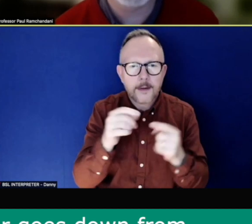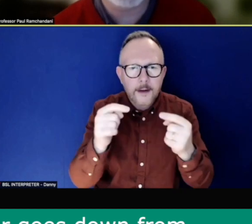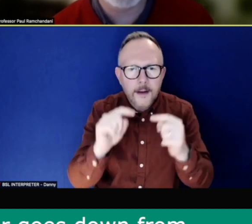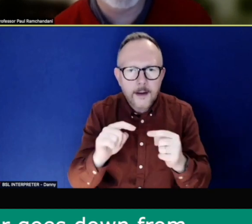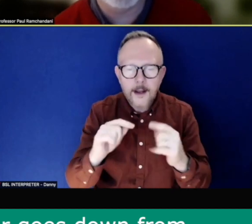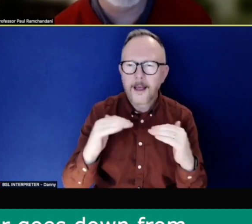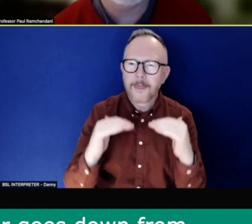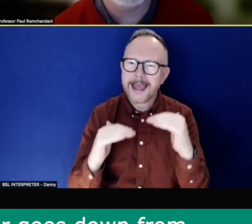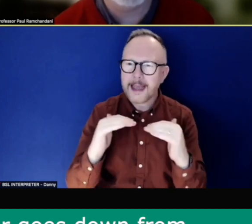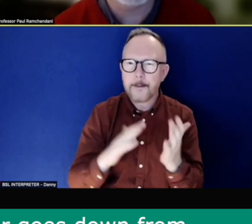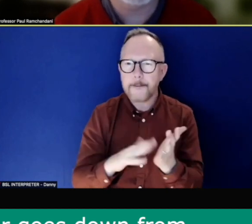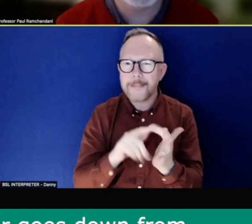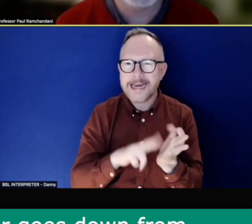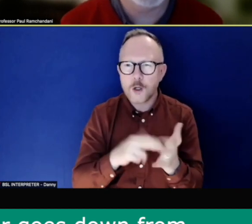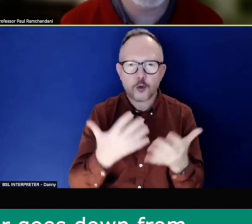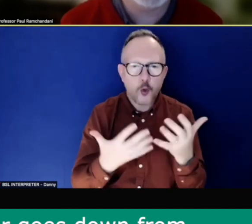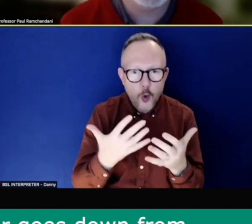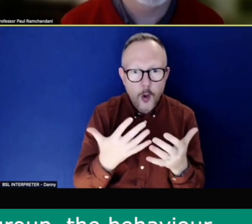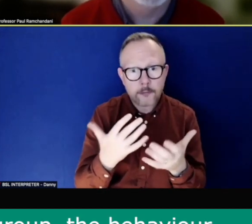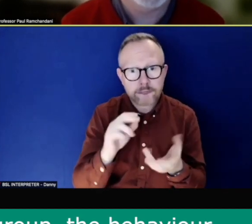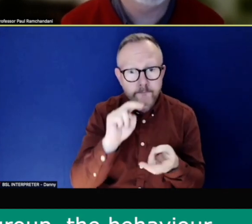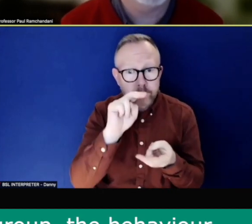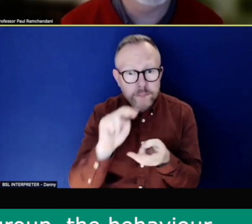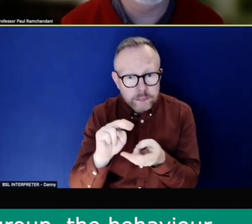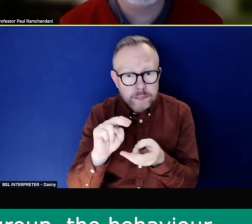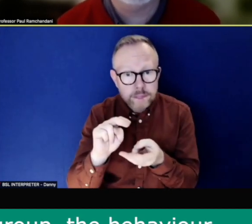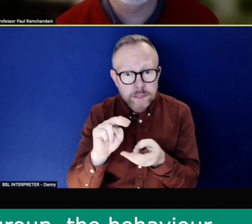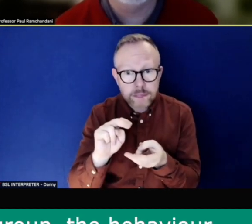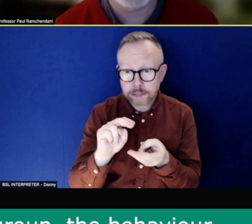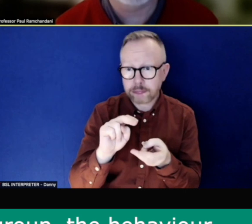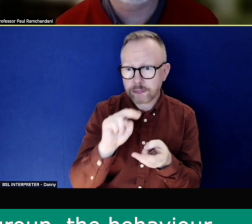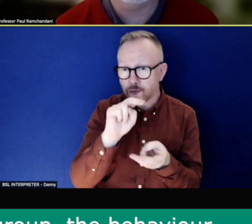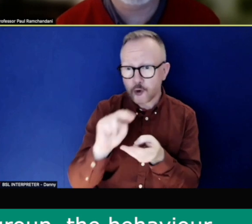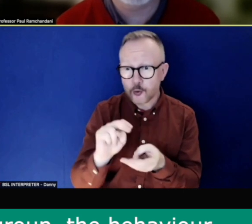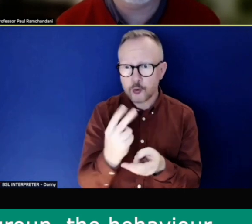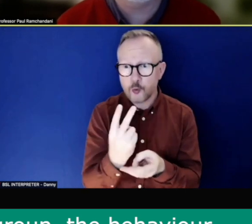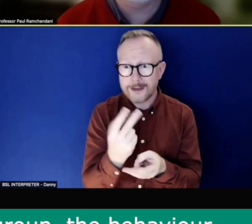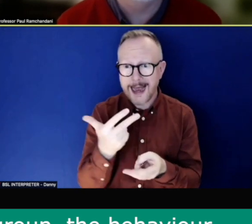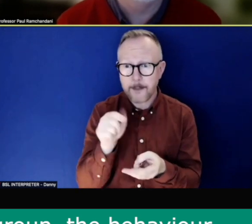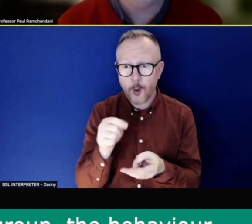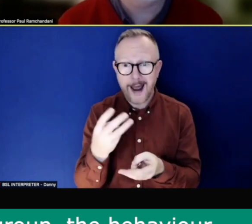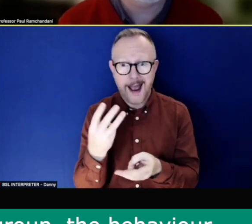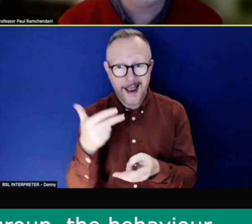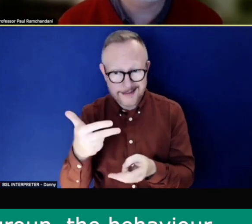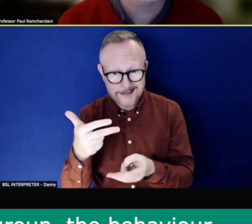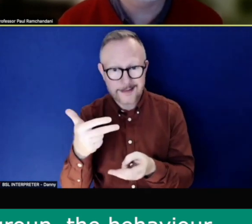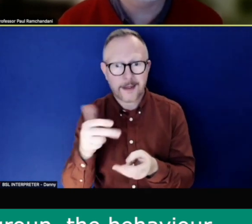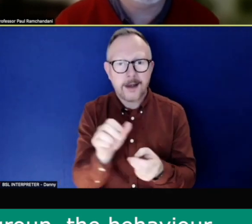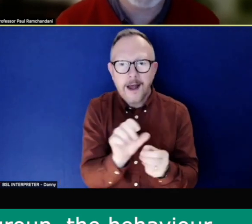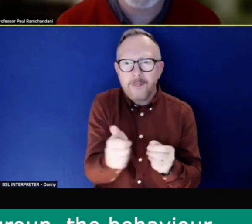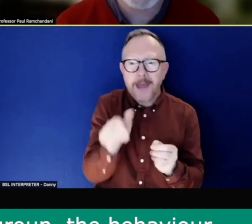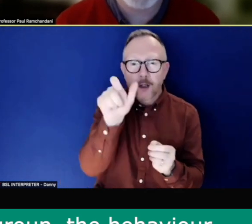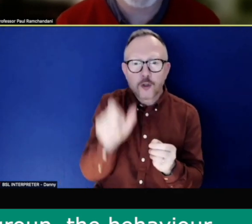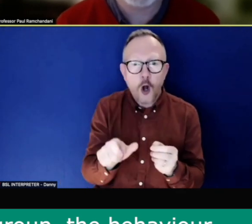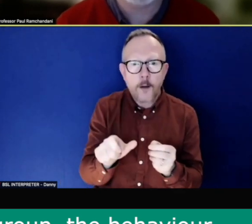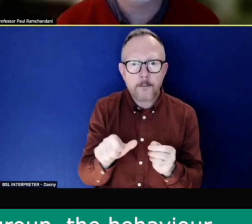from 33.54 to 28.8. And if you look in the next column at the control group, the behavior score does